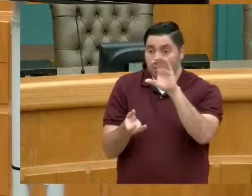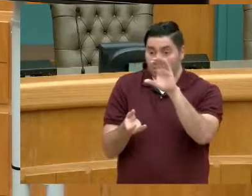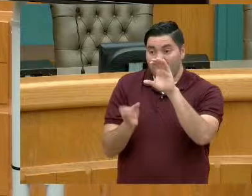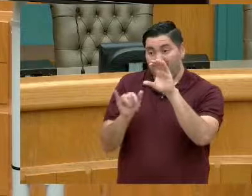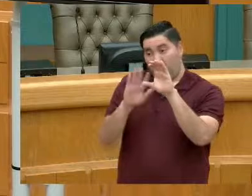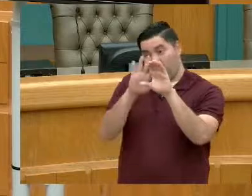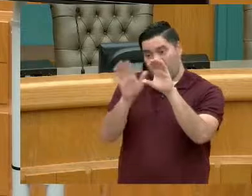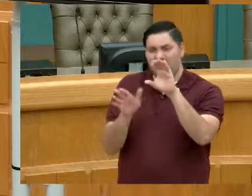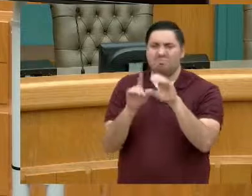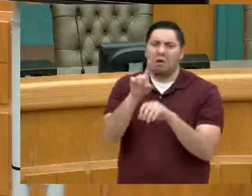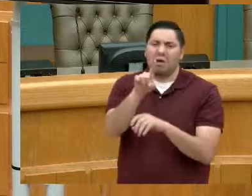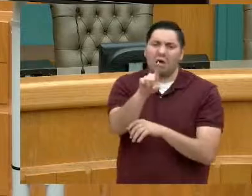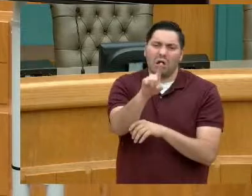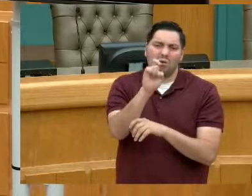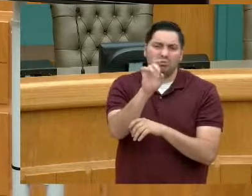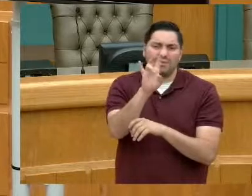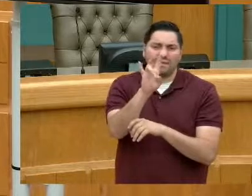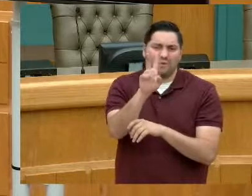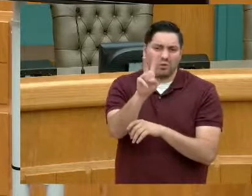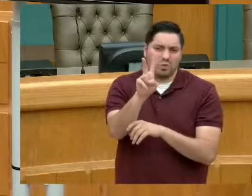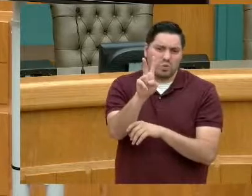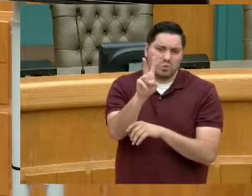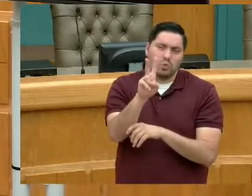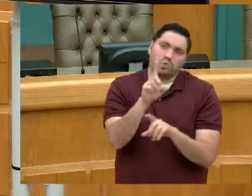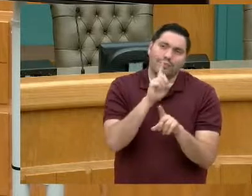community, 172, or